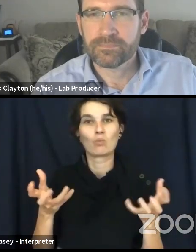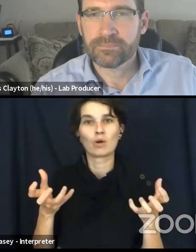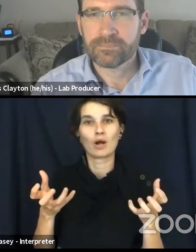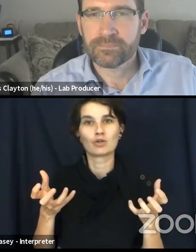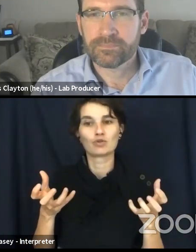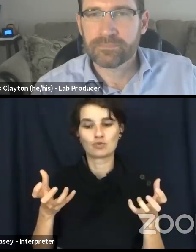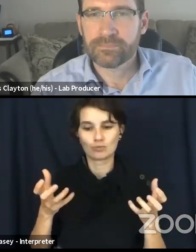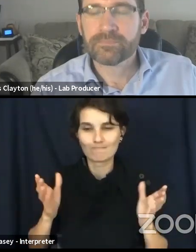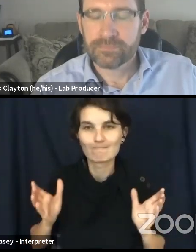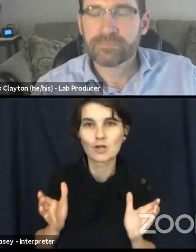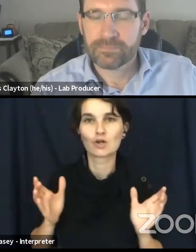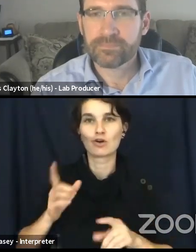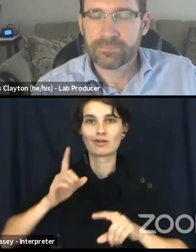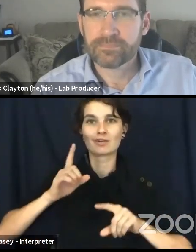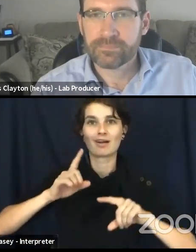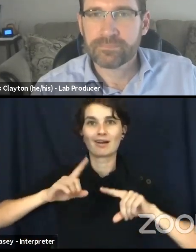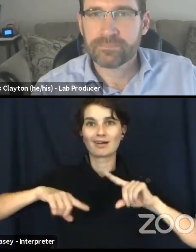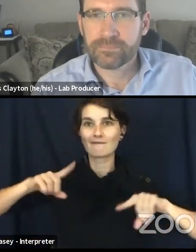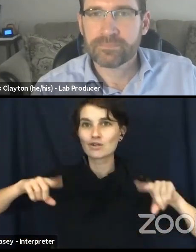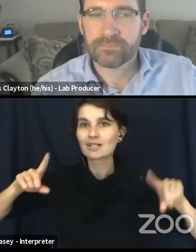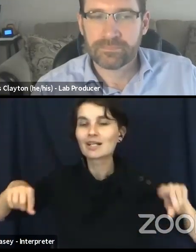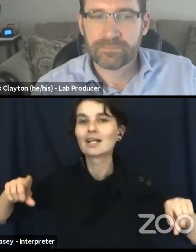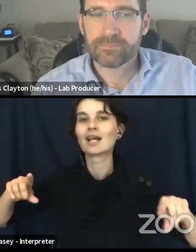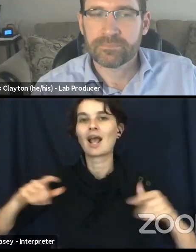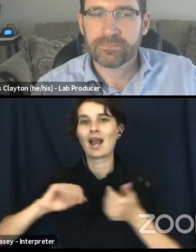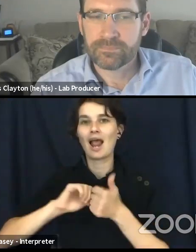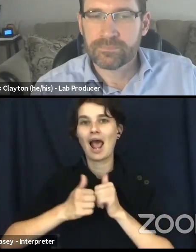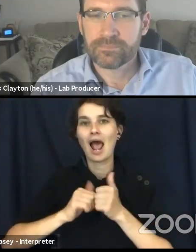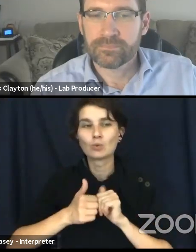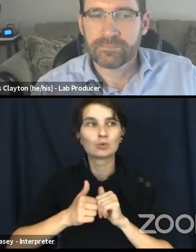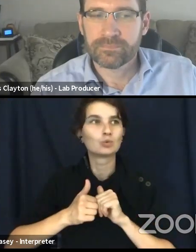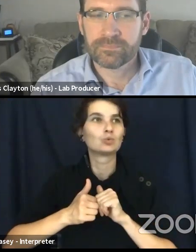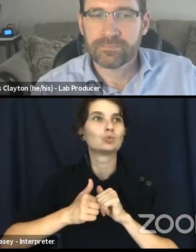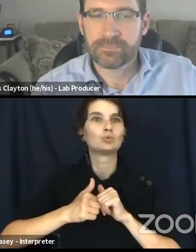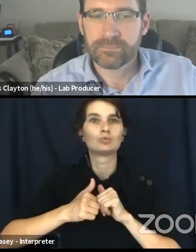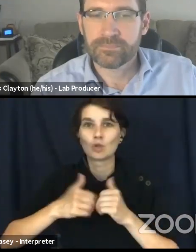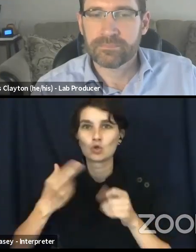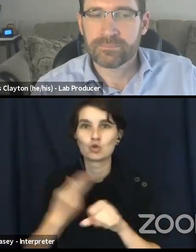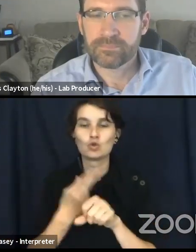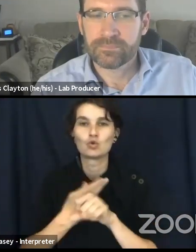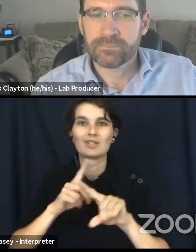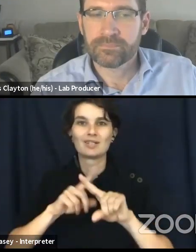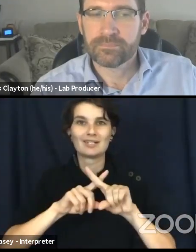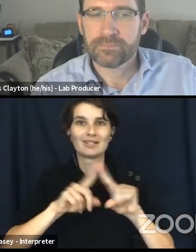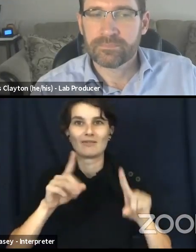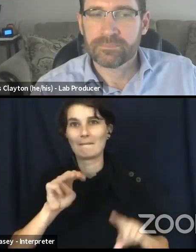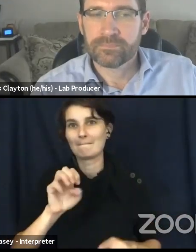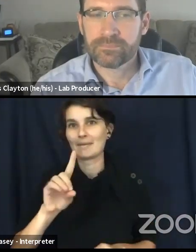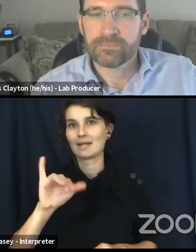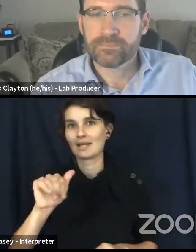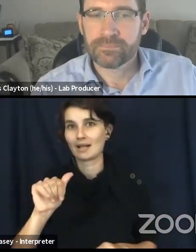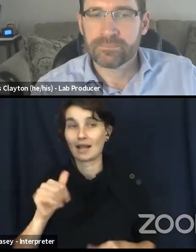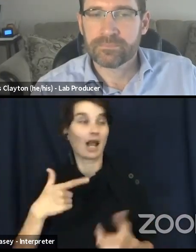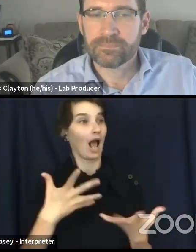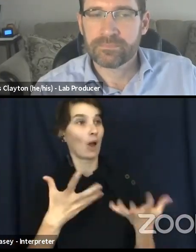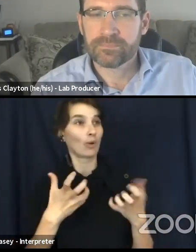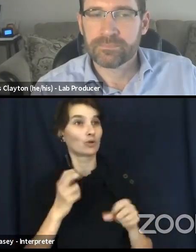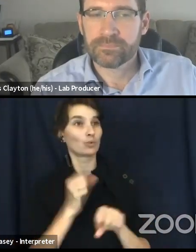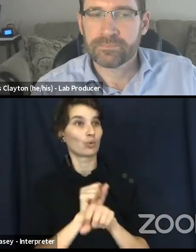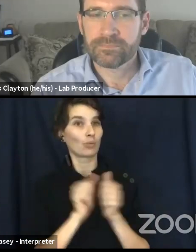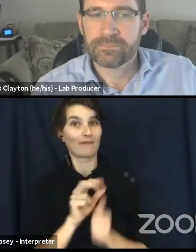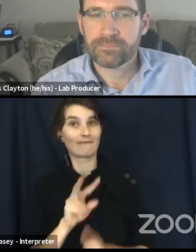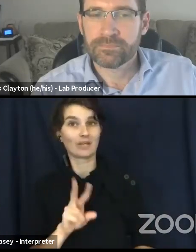where people come from and like how they want to engage other realms, whether it's something very defined, like I want to work with VR and use that to